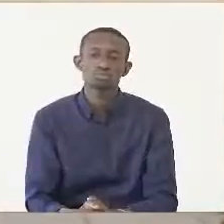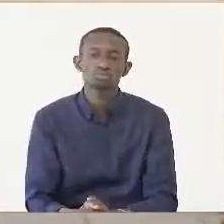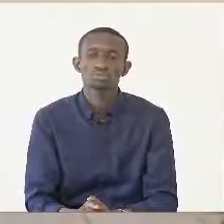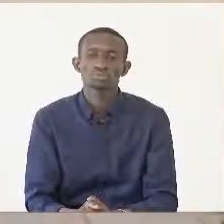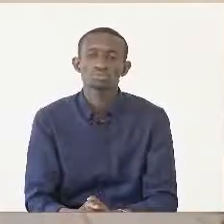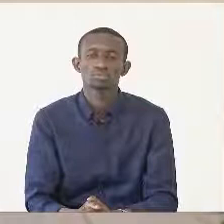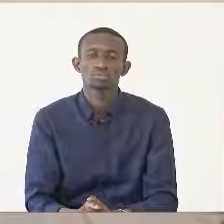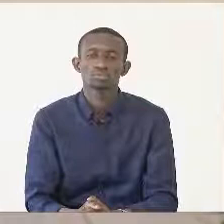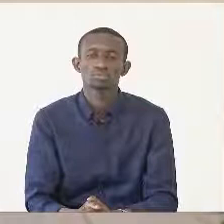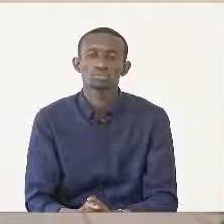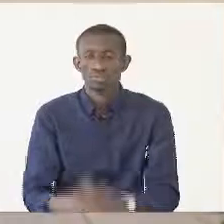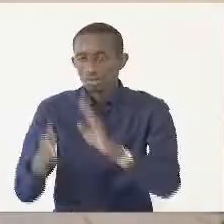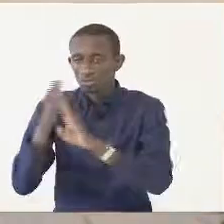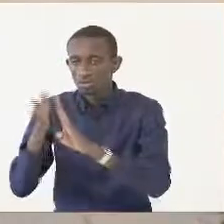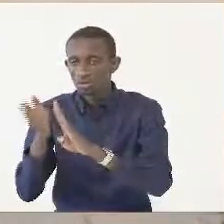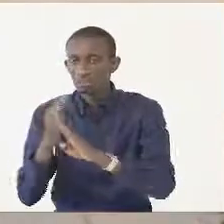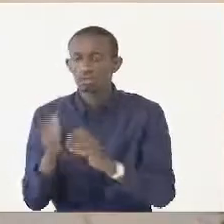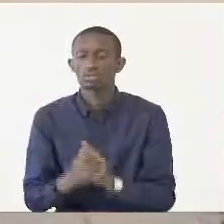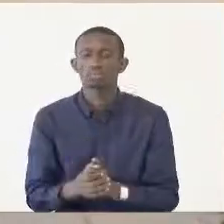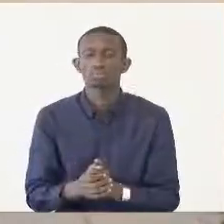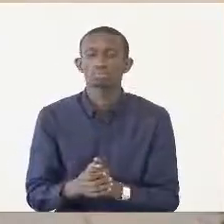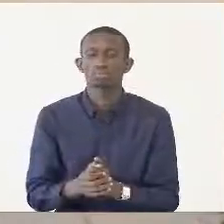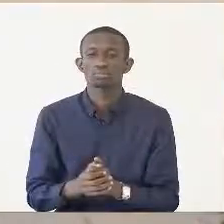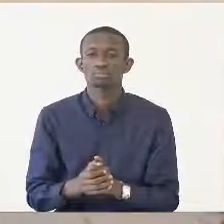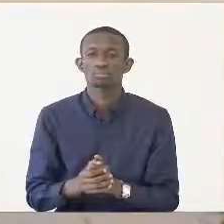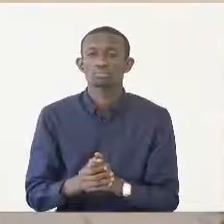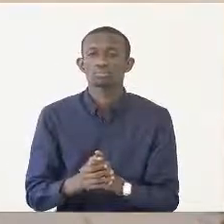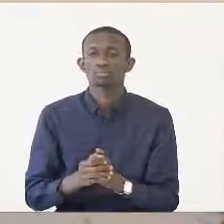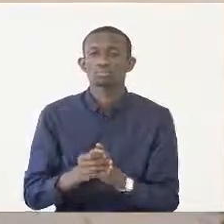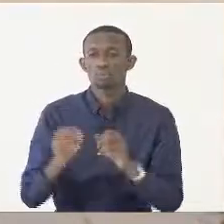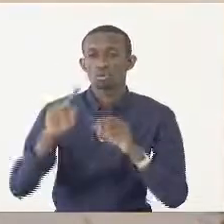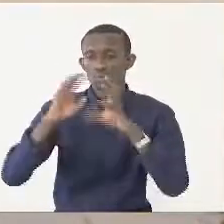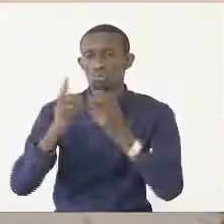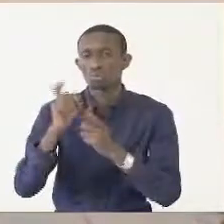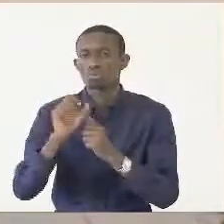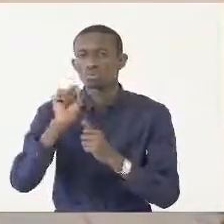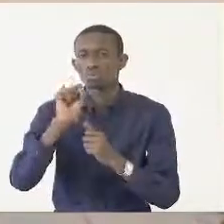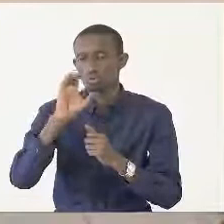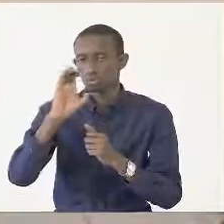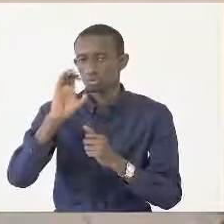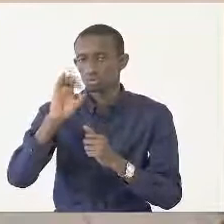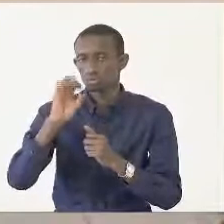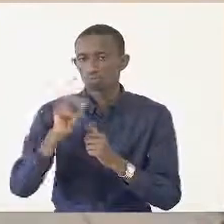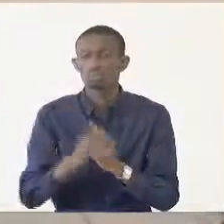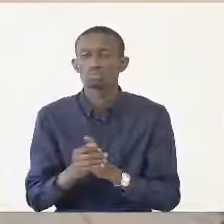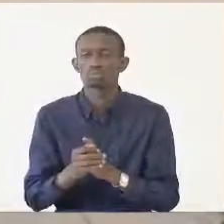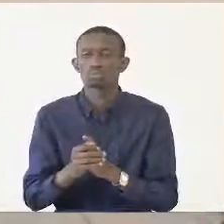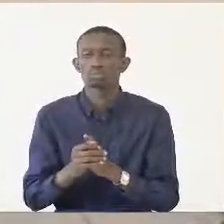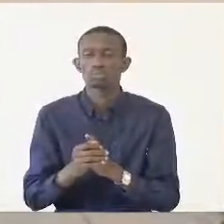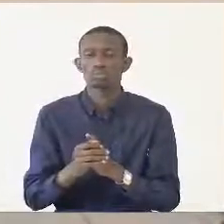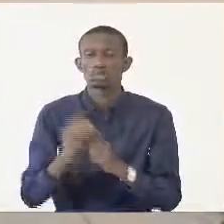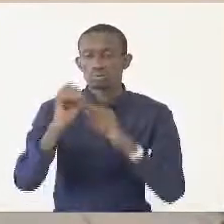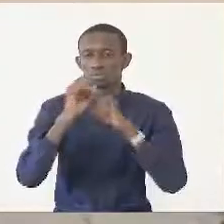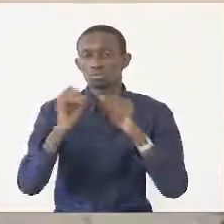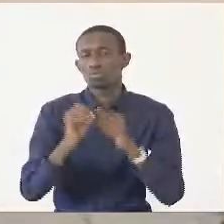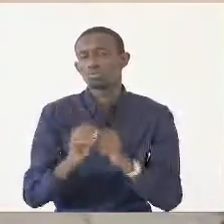with the speed of that white theta equals to minus square root 2. And